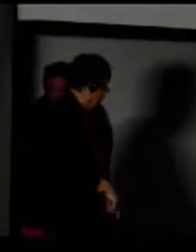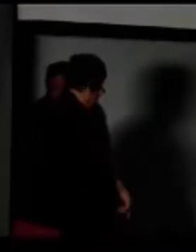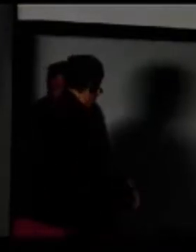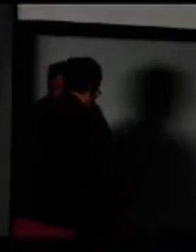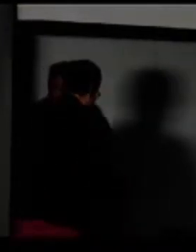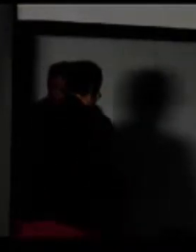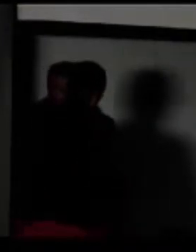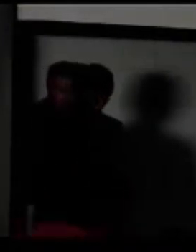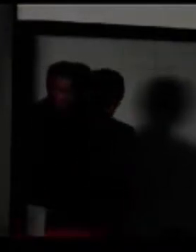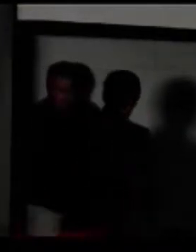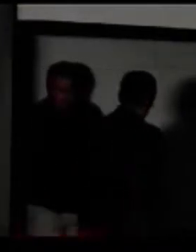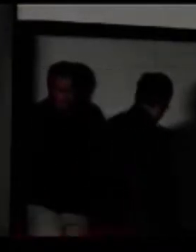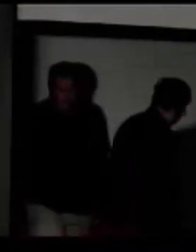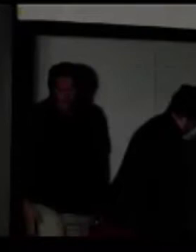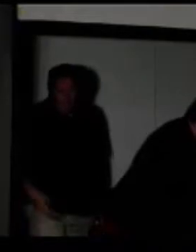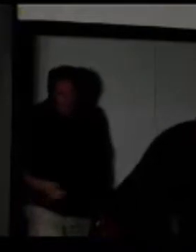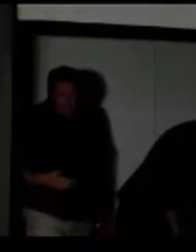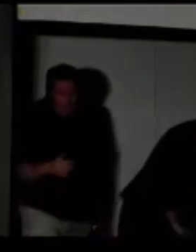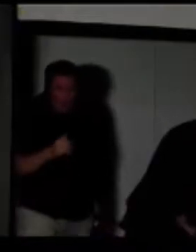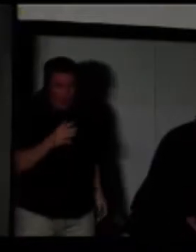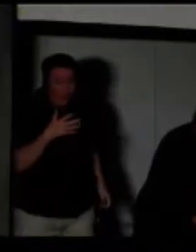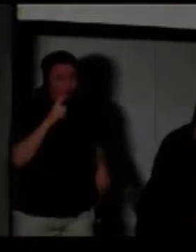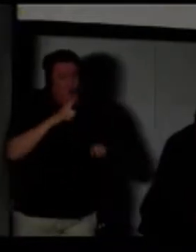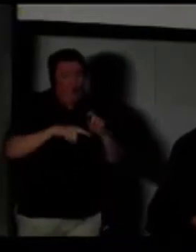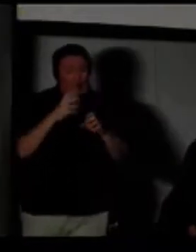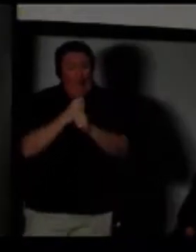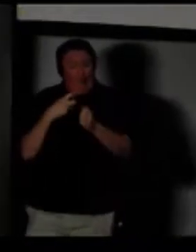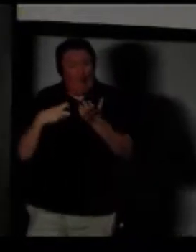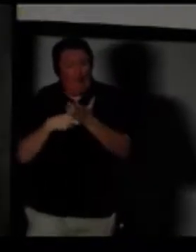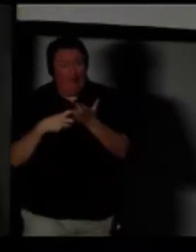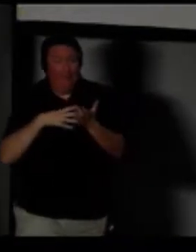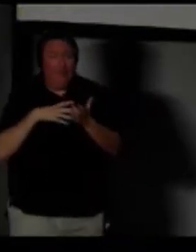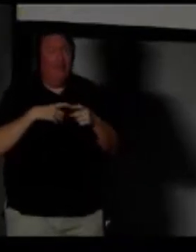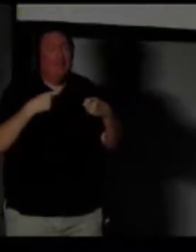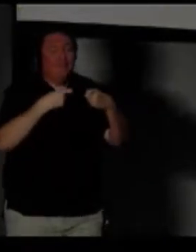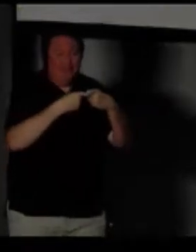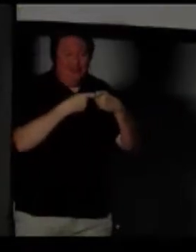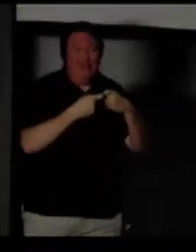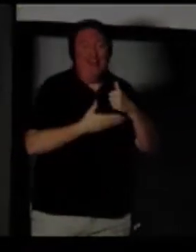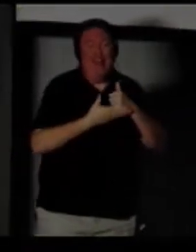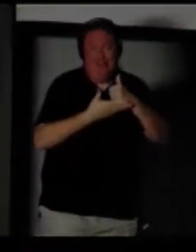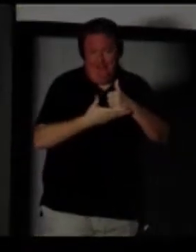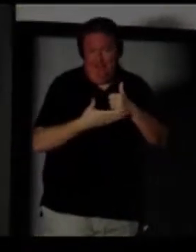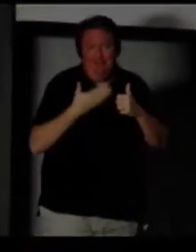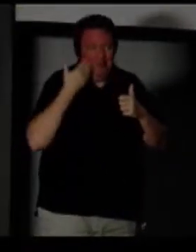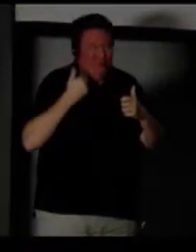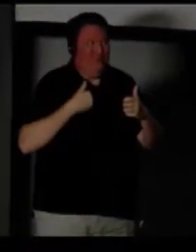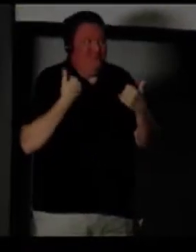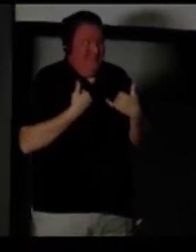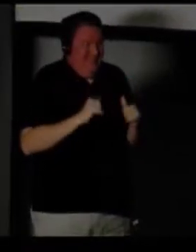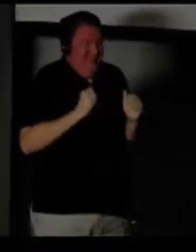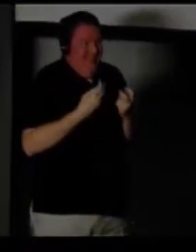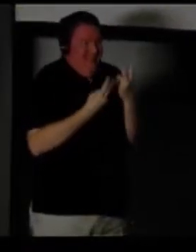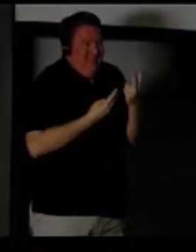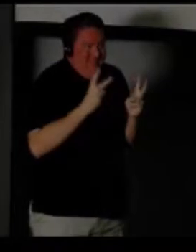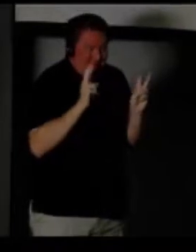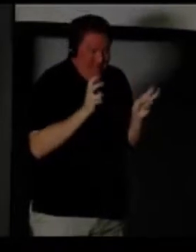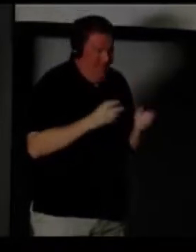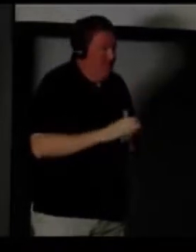Digitization takes down that barrier. Even for those who visit, we have fewer than 3,000 objects on